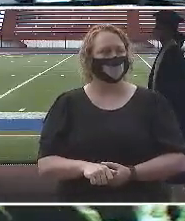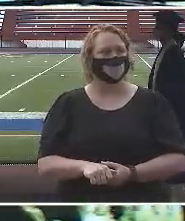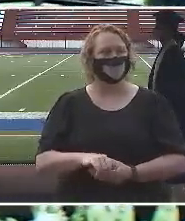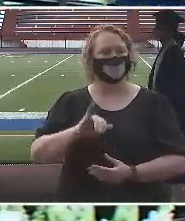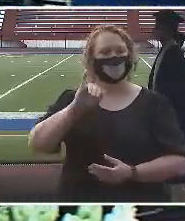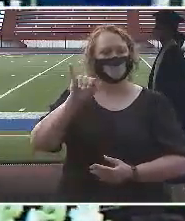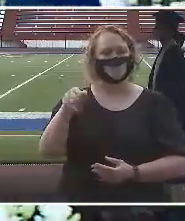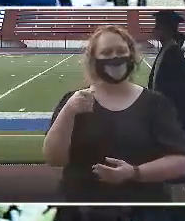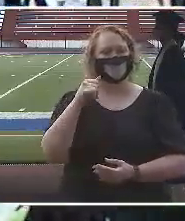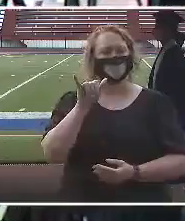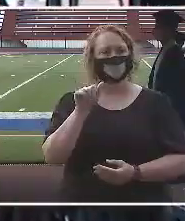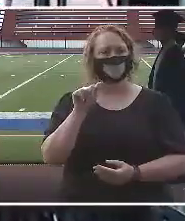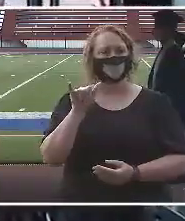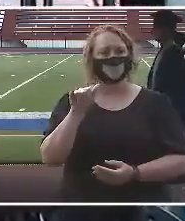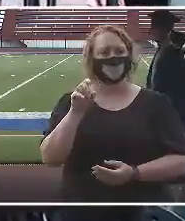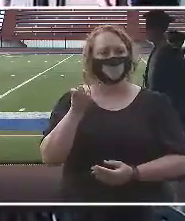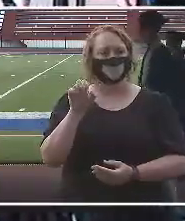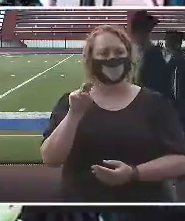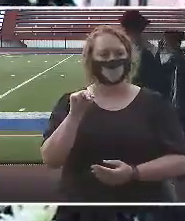Jaden Haygood.